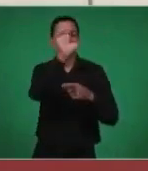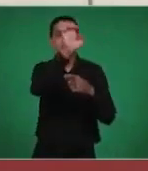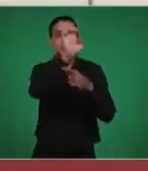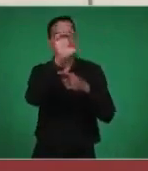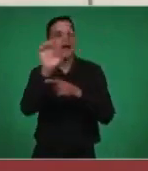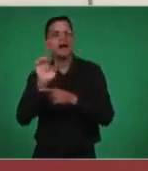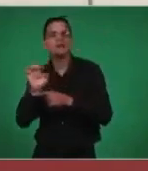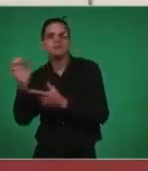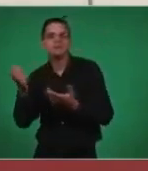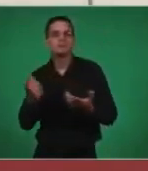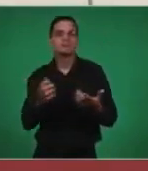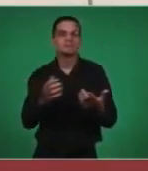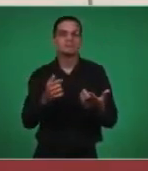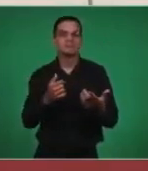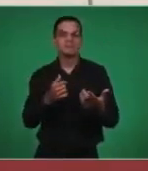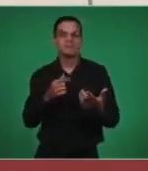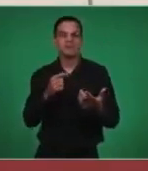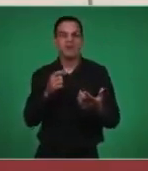I'm going to do this.